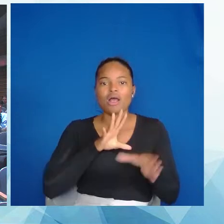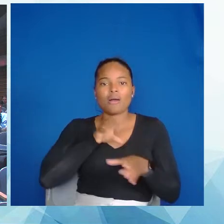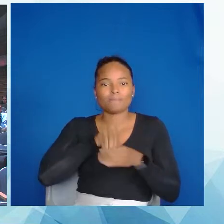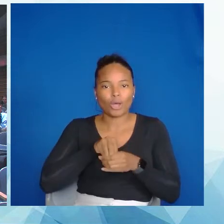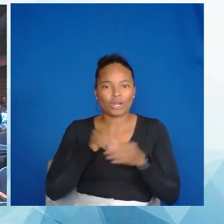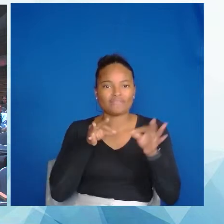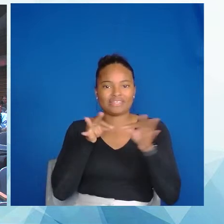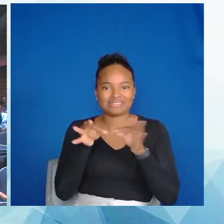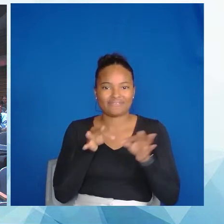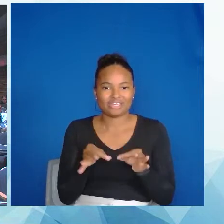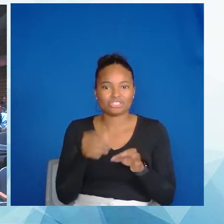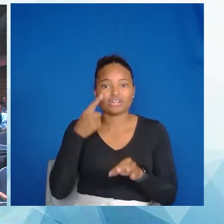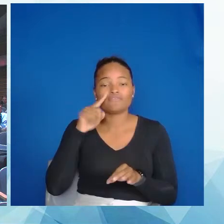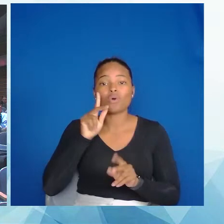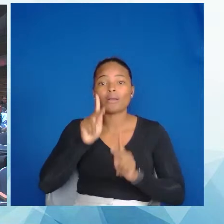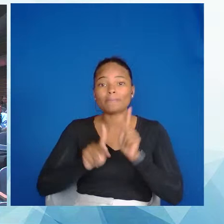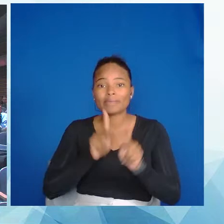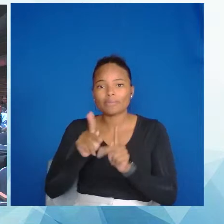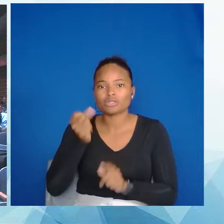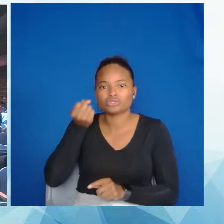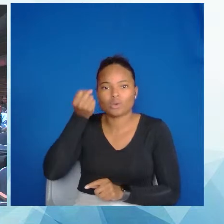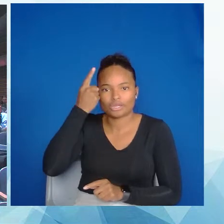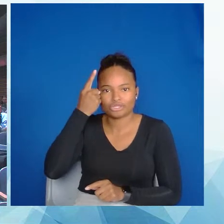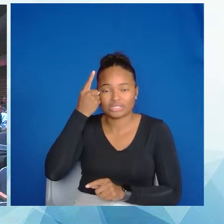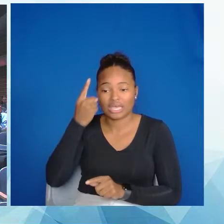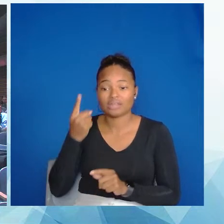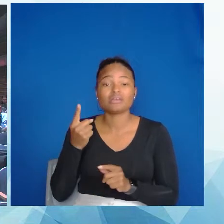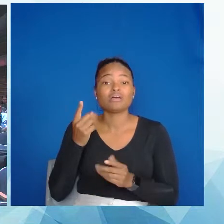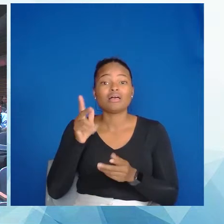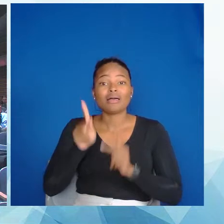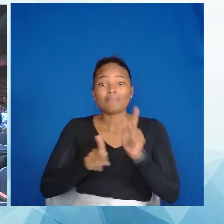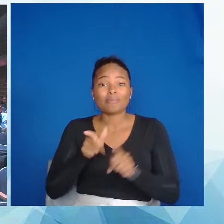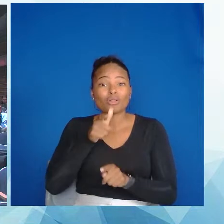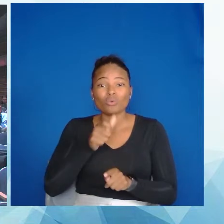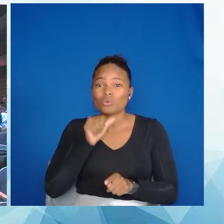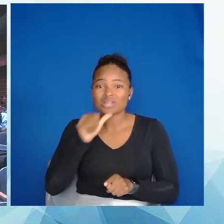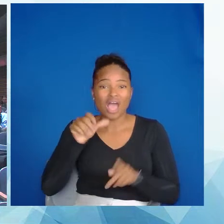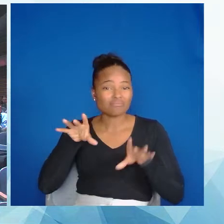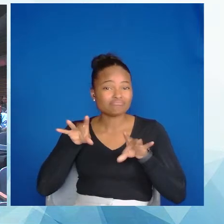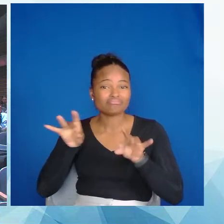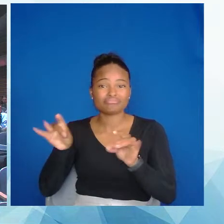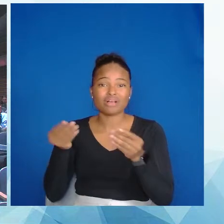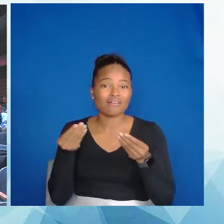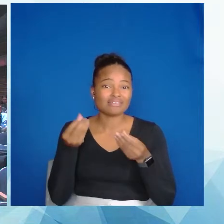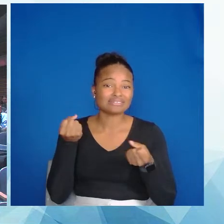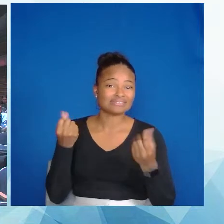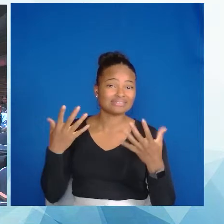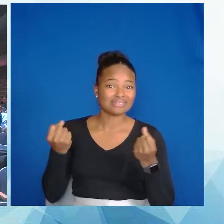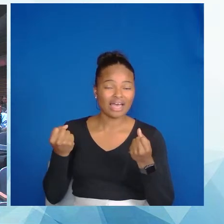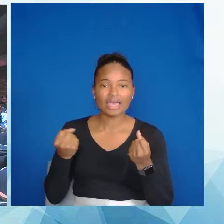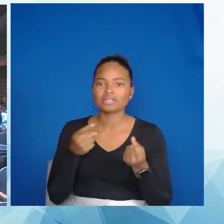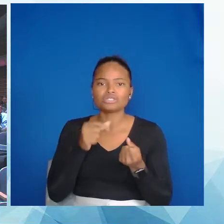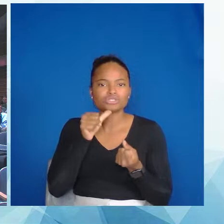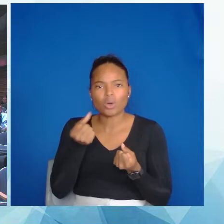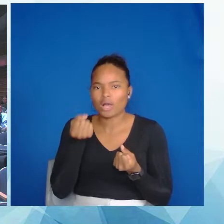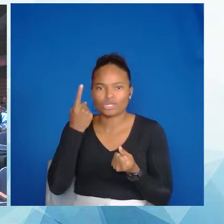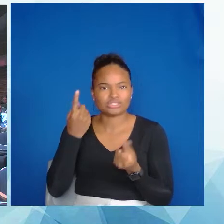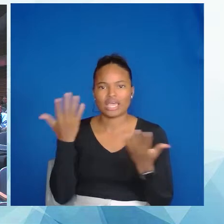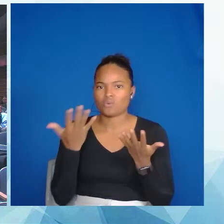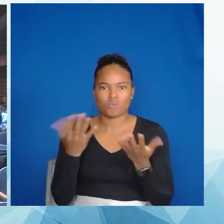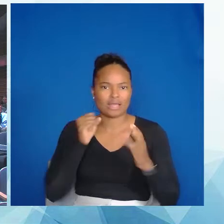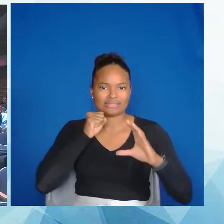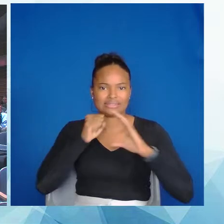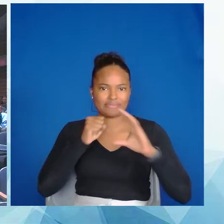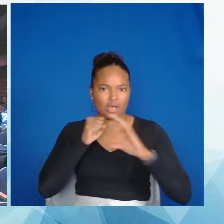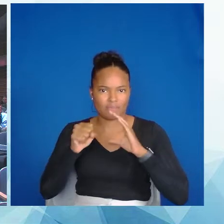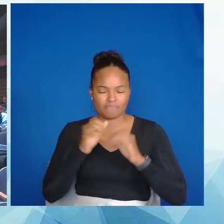to understand, people who are not ASL fluent to understand what simultaneous communication is. And then